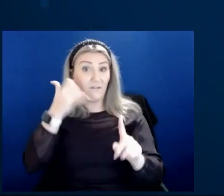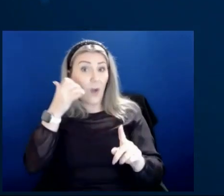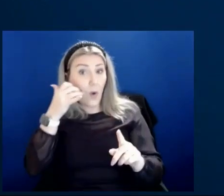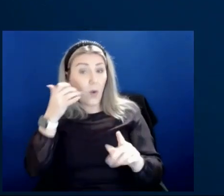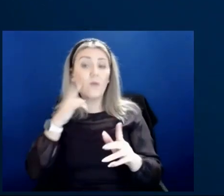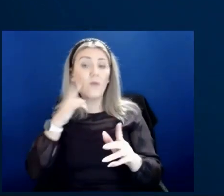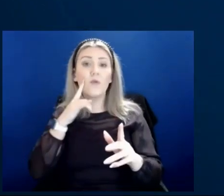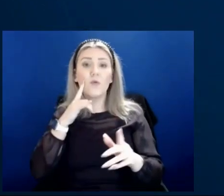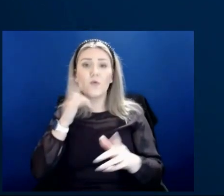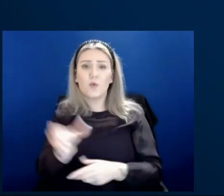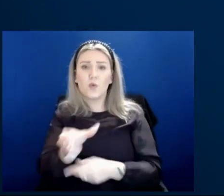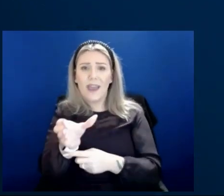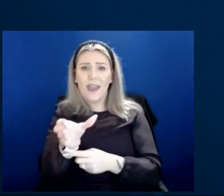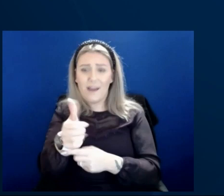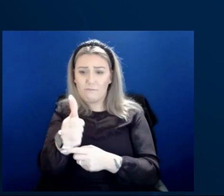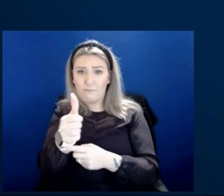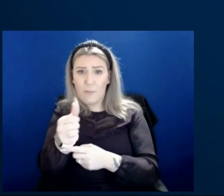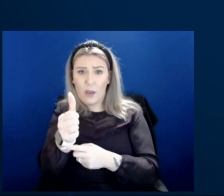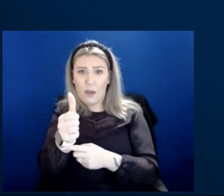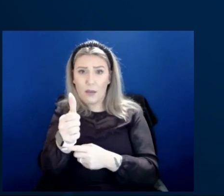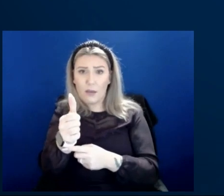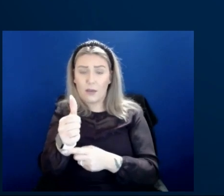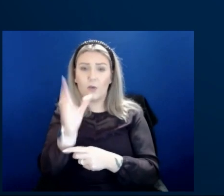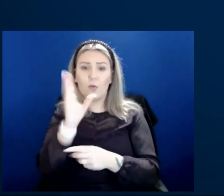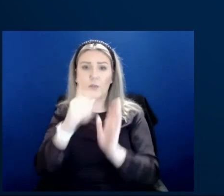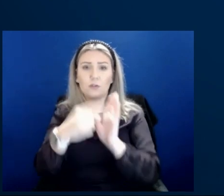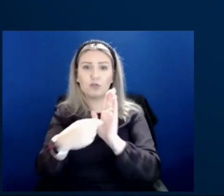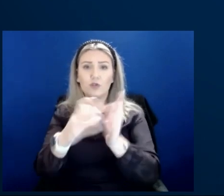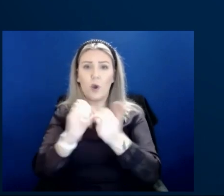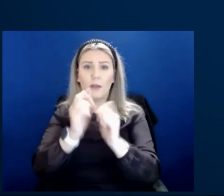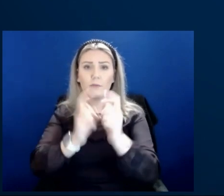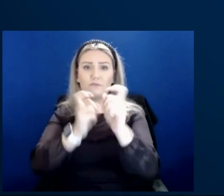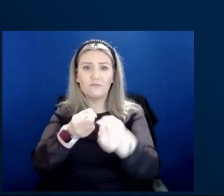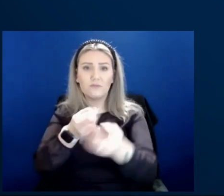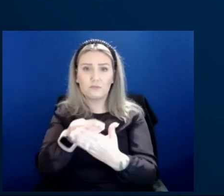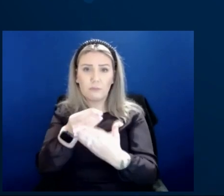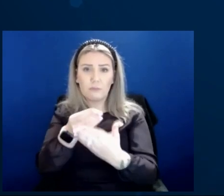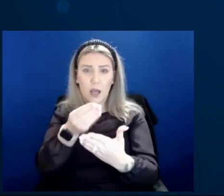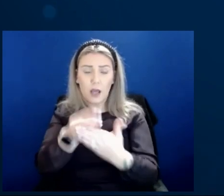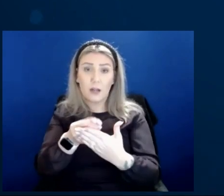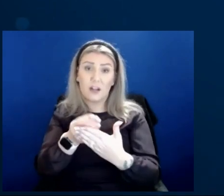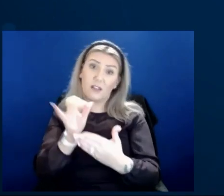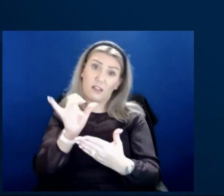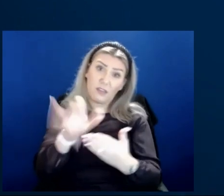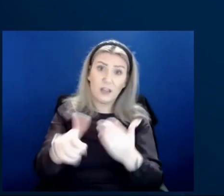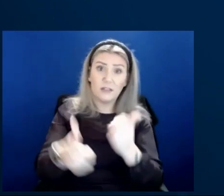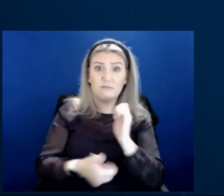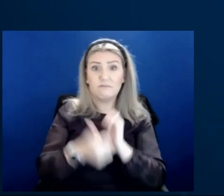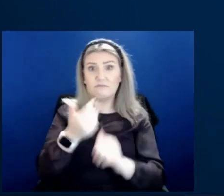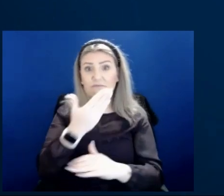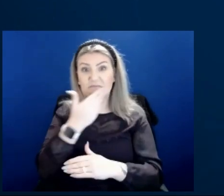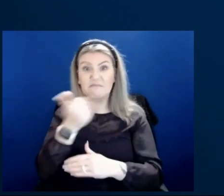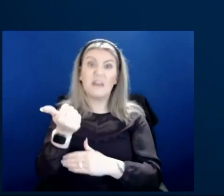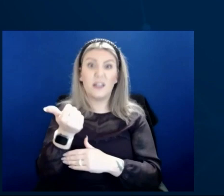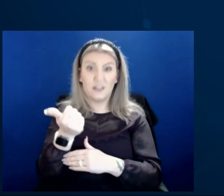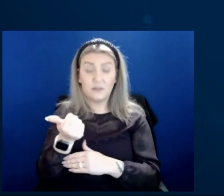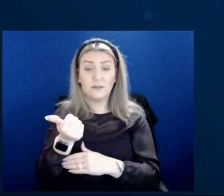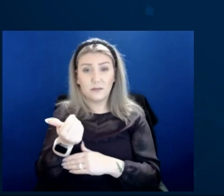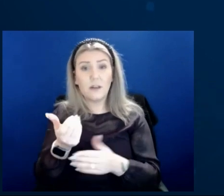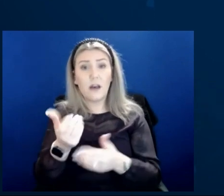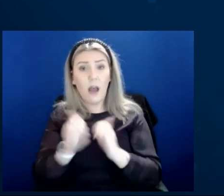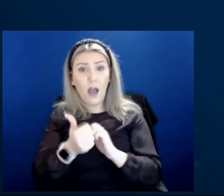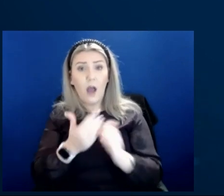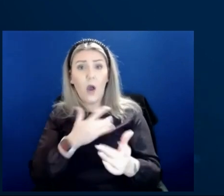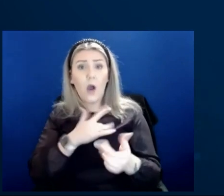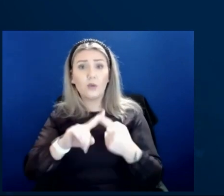that, and it will show you how you can donate money, which is actually probably the best way people can help. Heart to Heart International will make sure